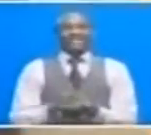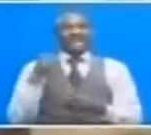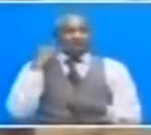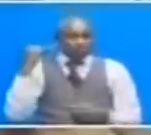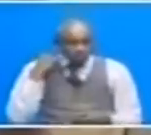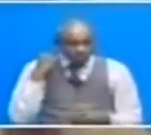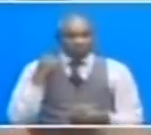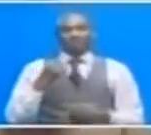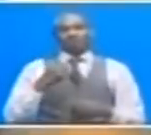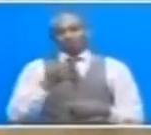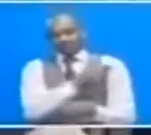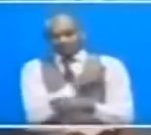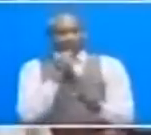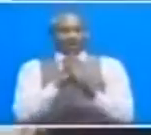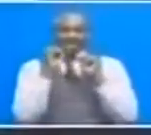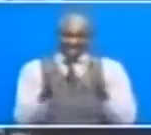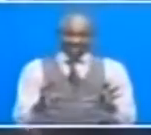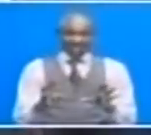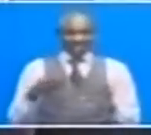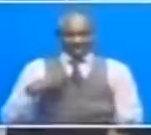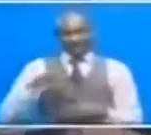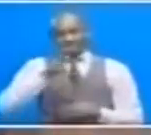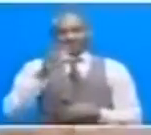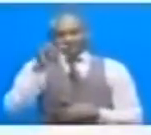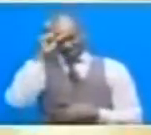2. Patients stranded as county government speaks.